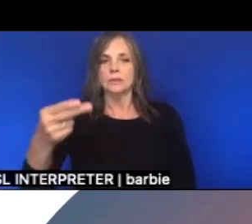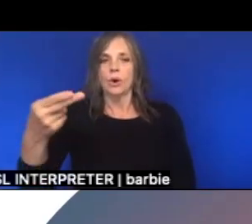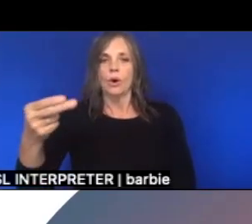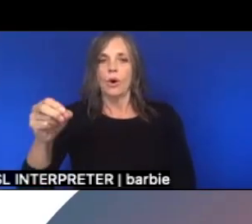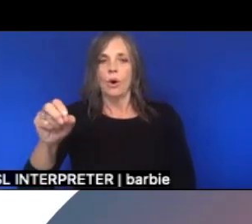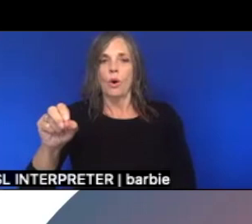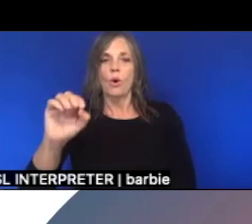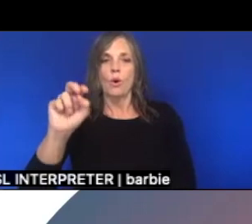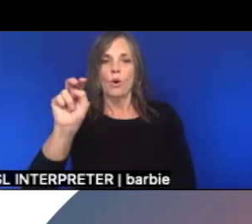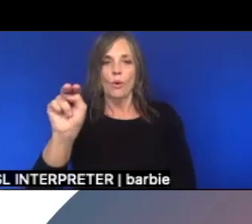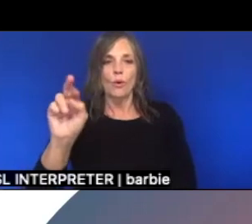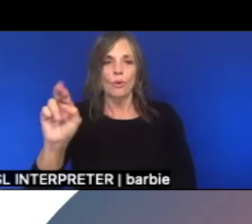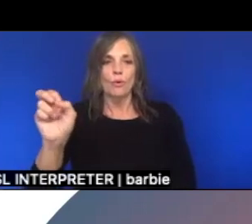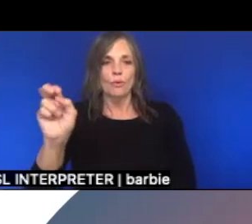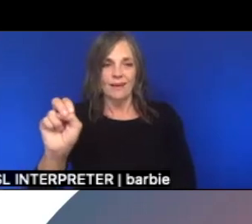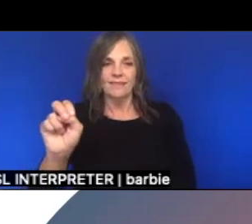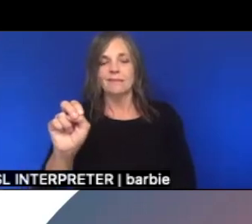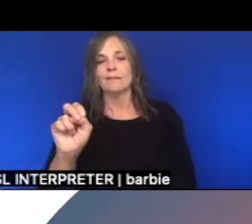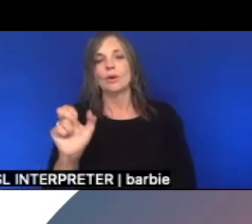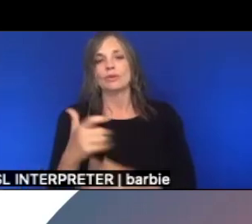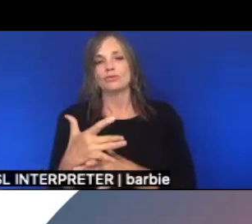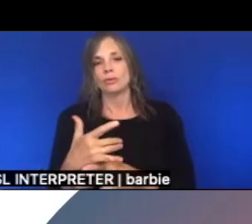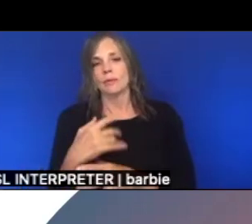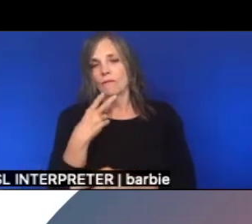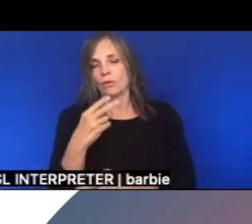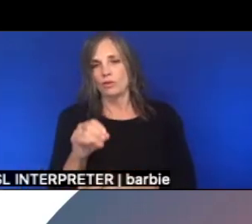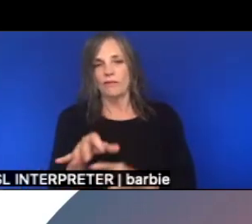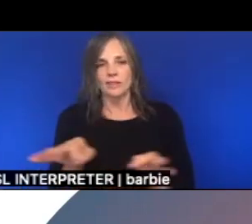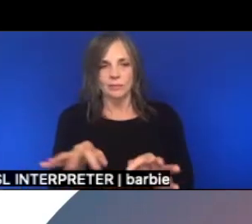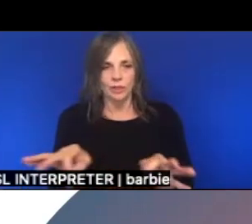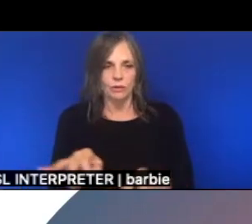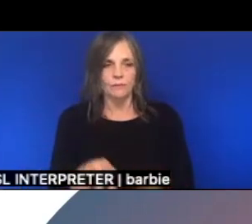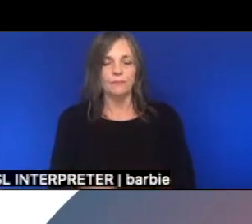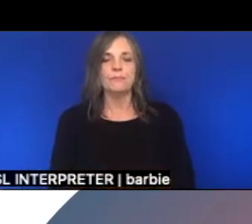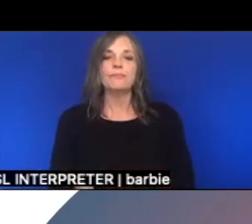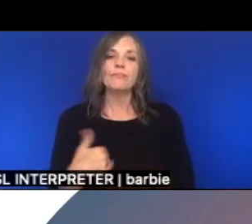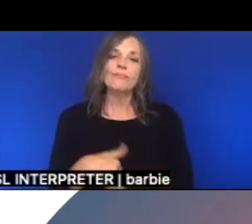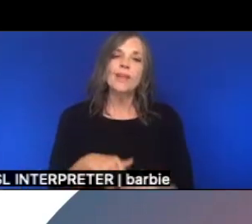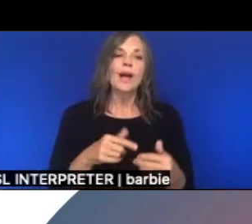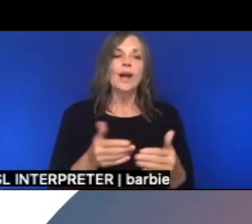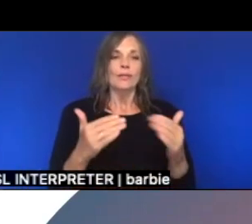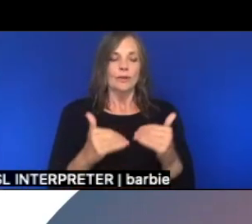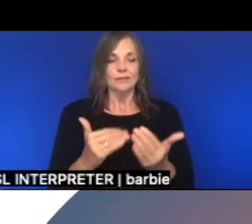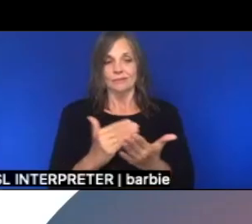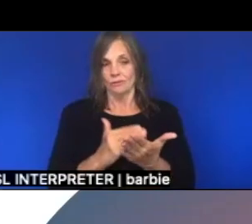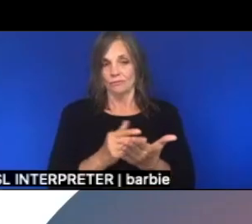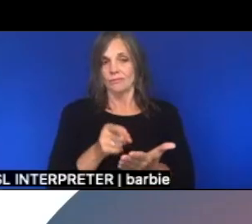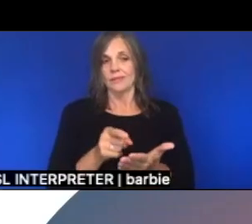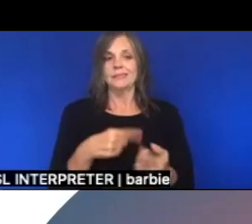more into sign languages around the world, there's a compilation of the alphabets here on that link, sign language alphabets around the